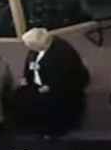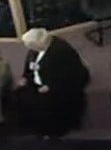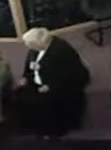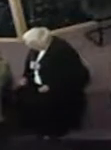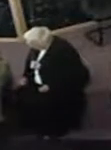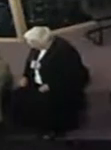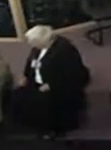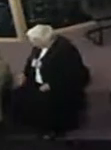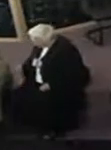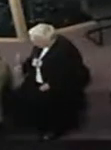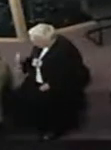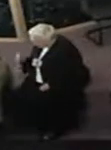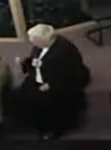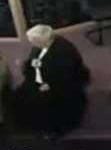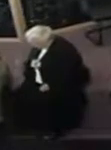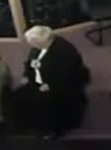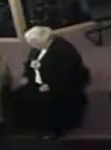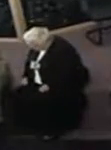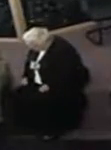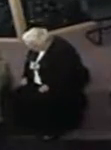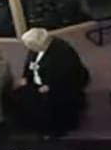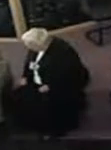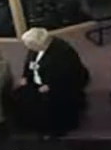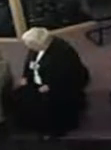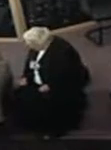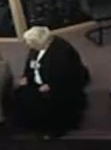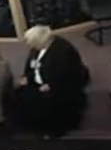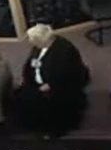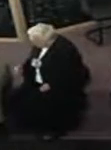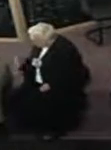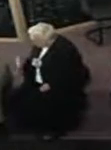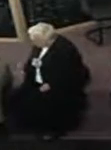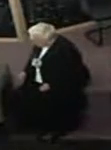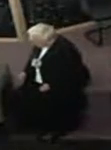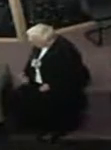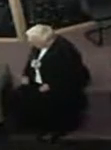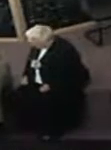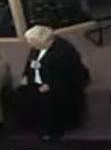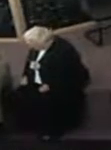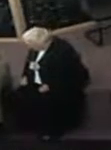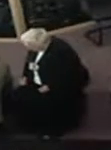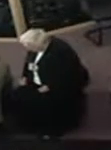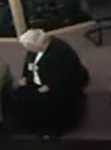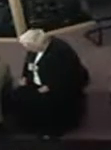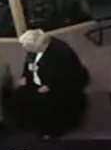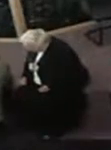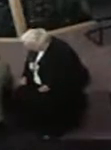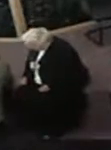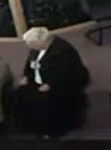hour I first believed. My chains